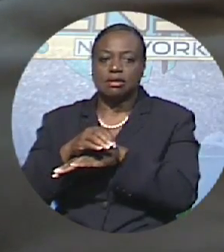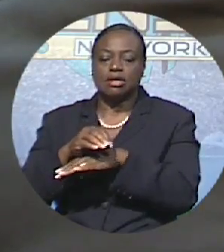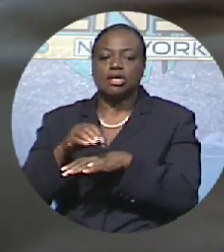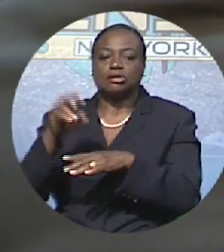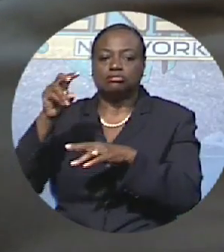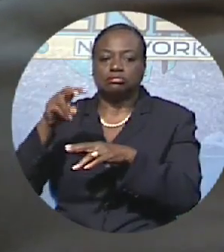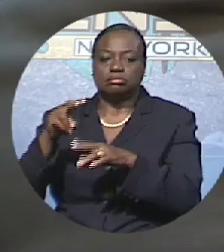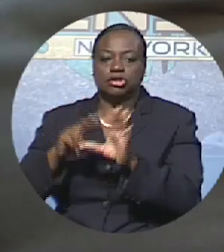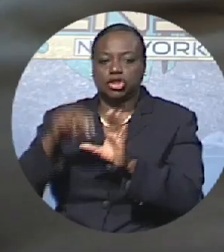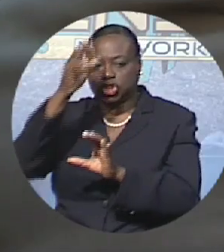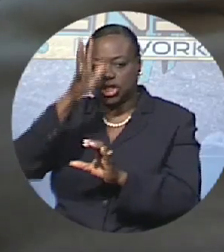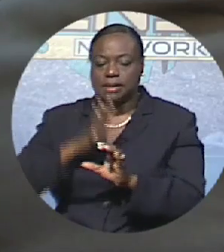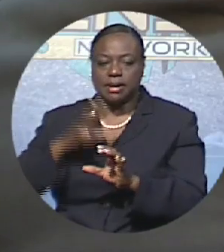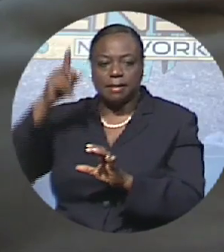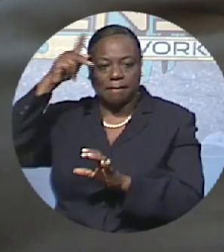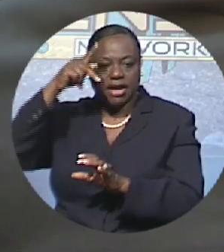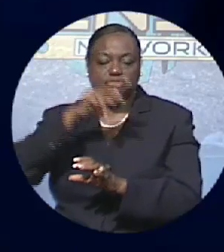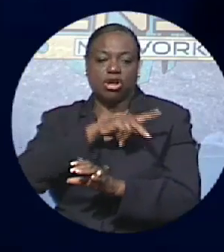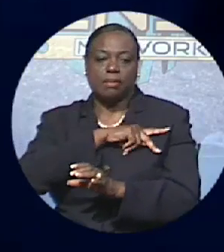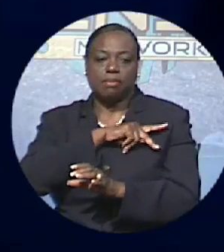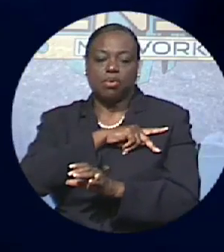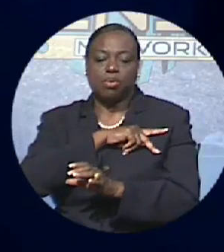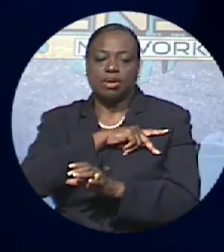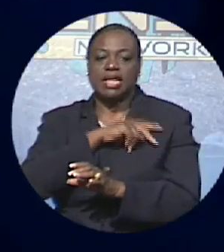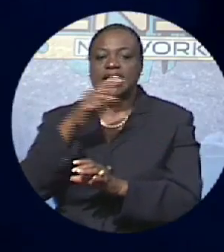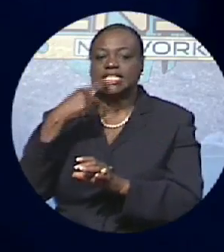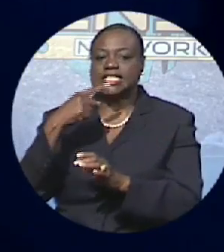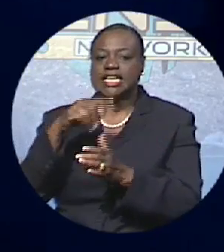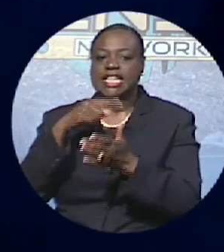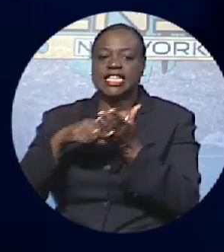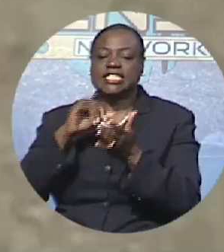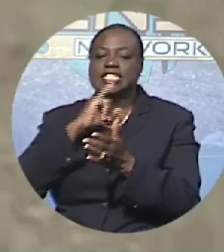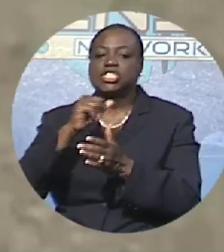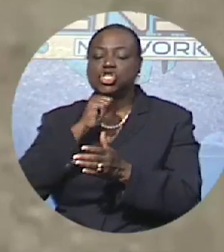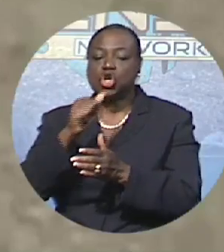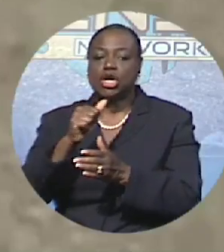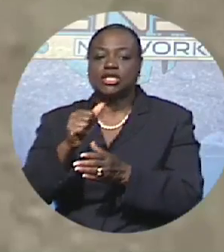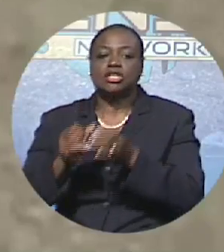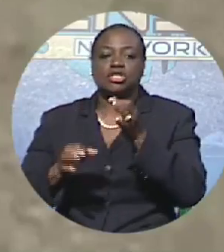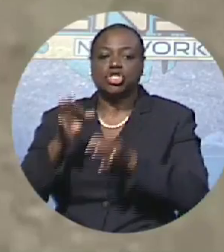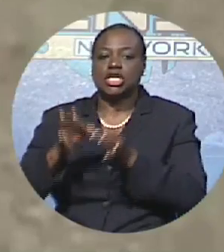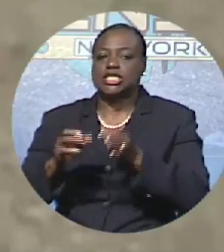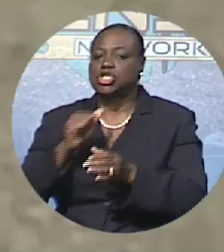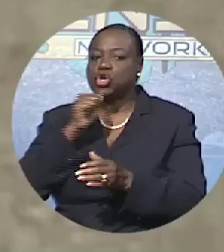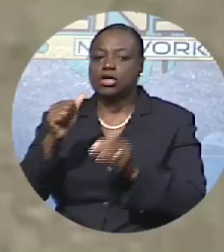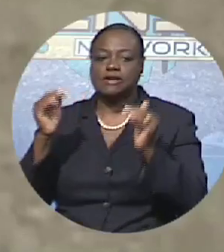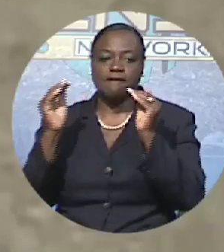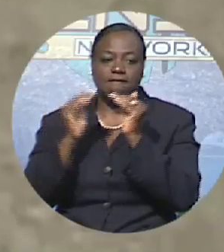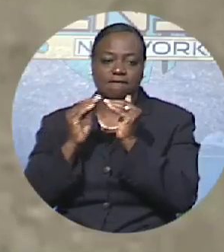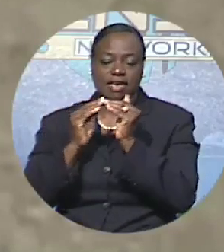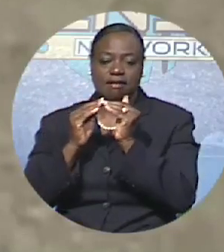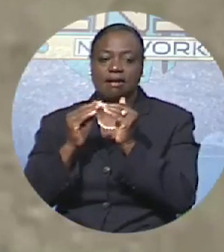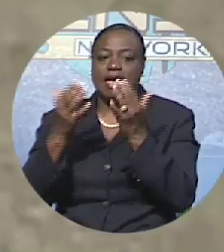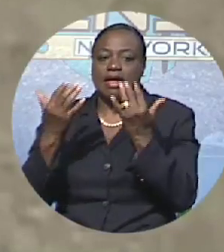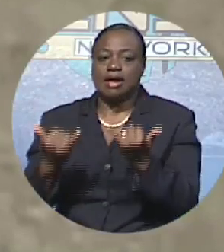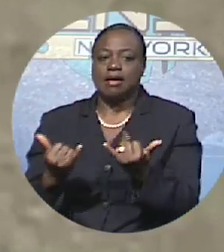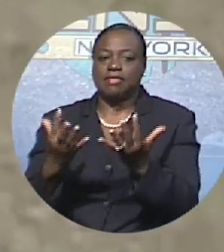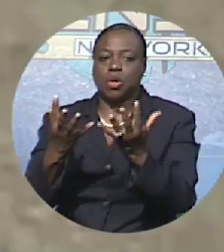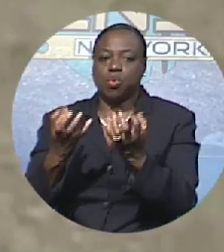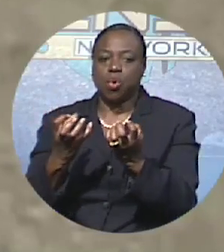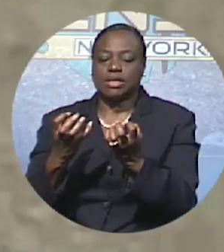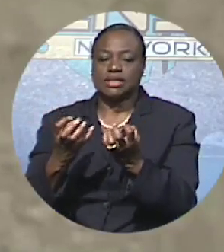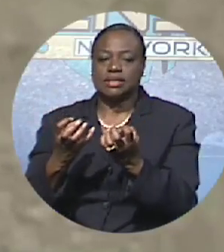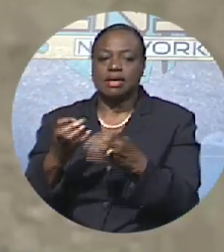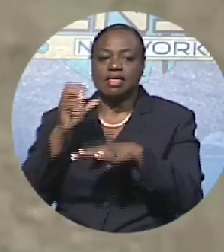the agreement, branding it as categorically unjust, injurious, and unfair. And now the council wants the company to pump an